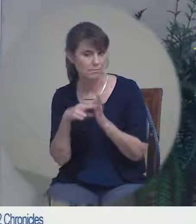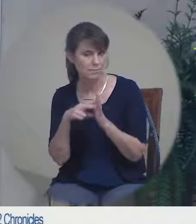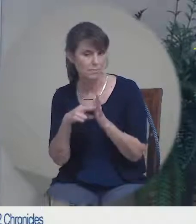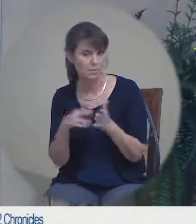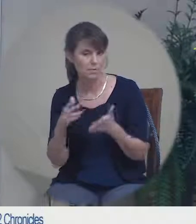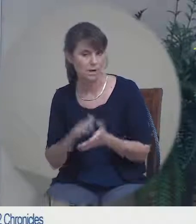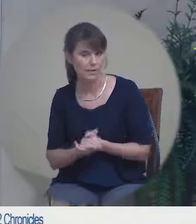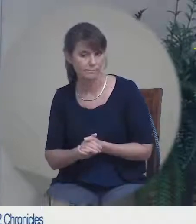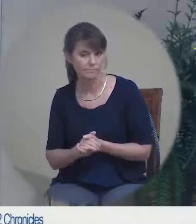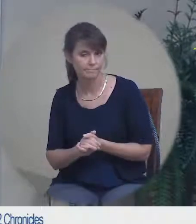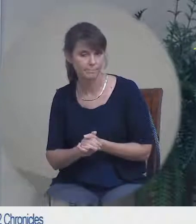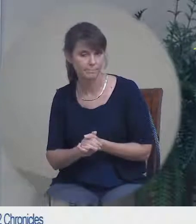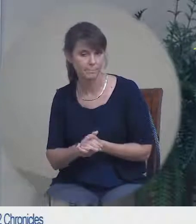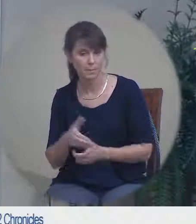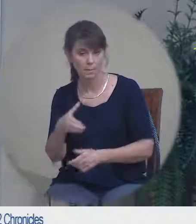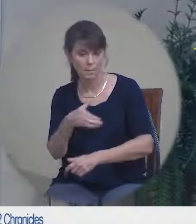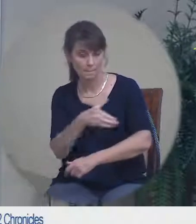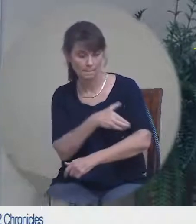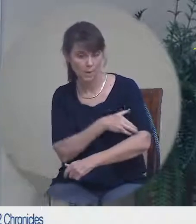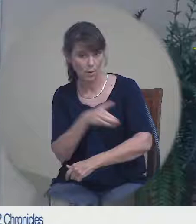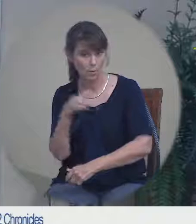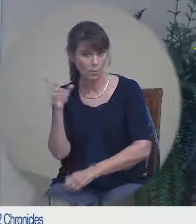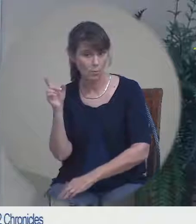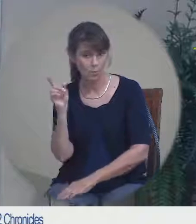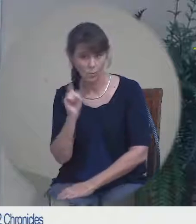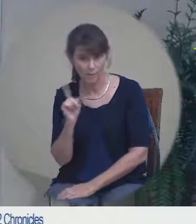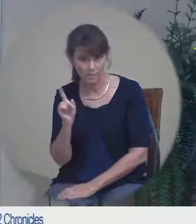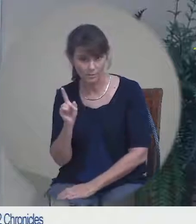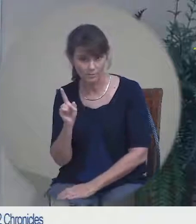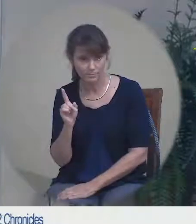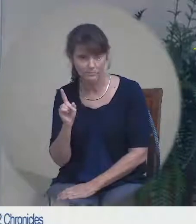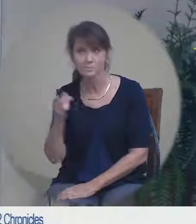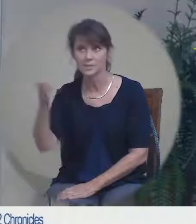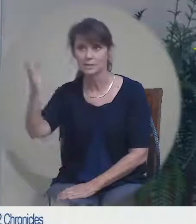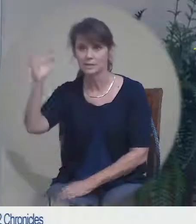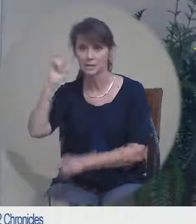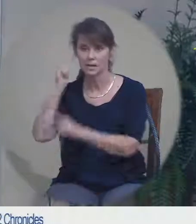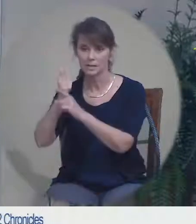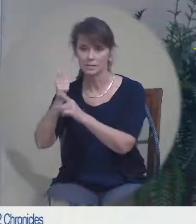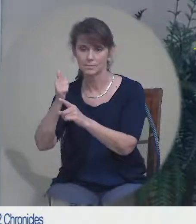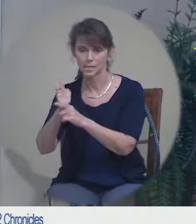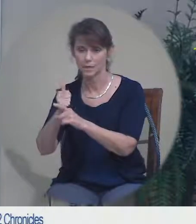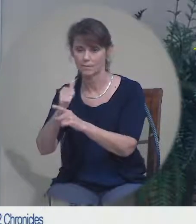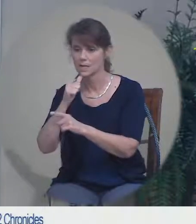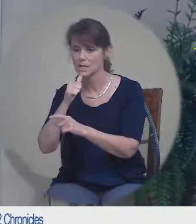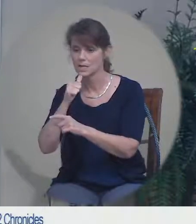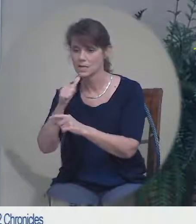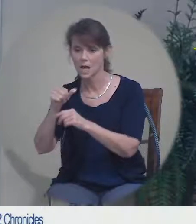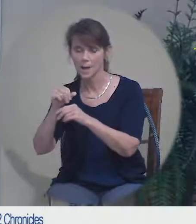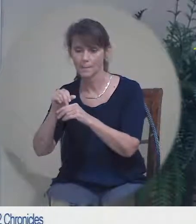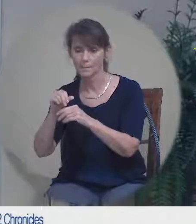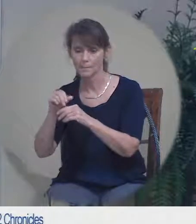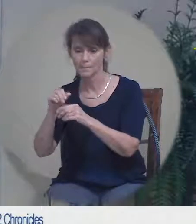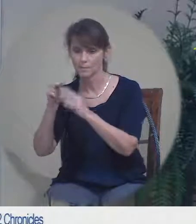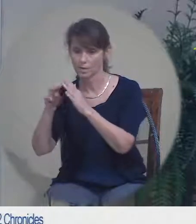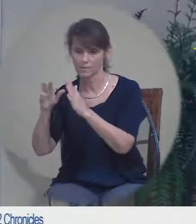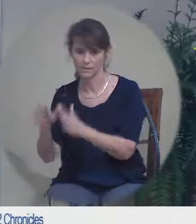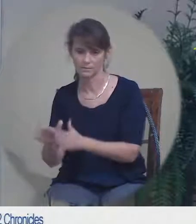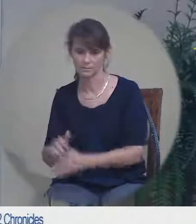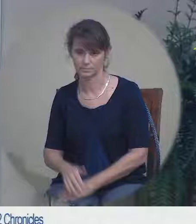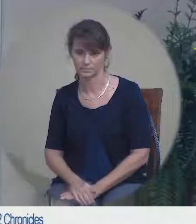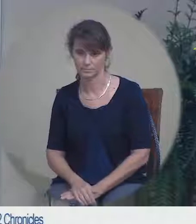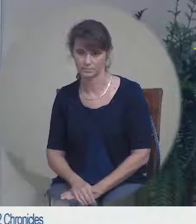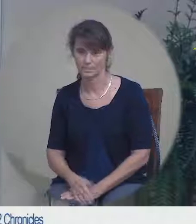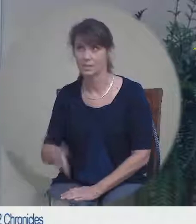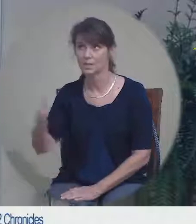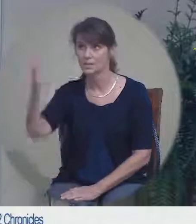the power is in God himself and not his messenger. God's